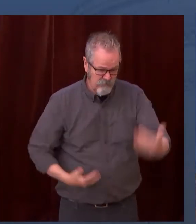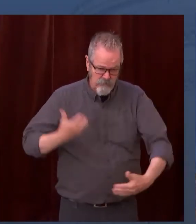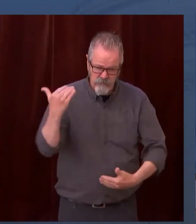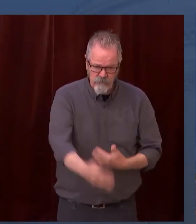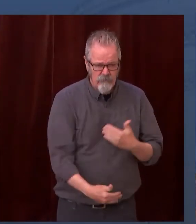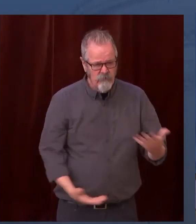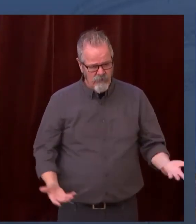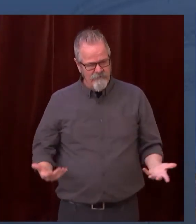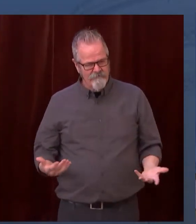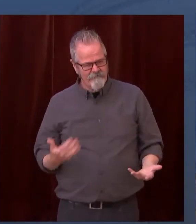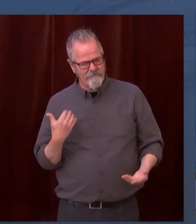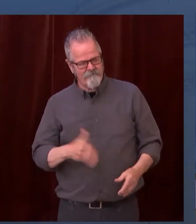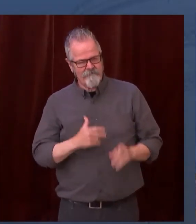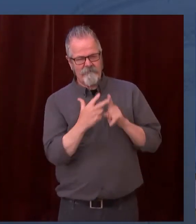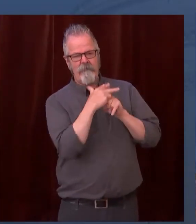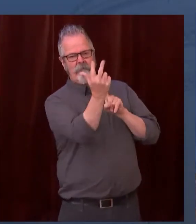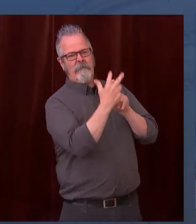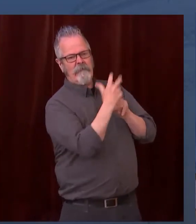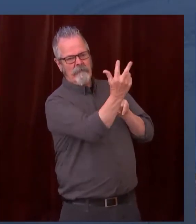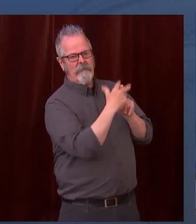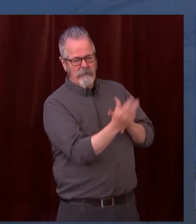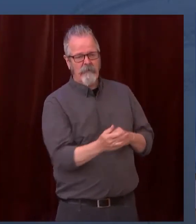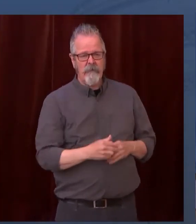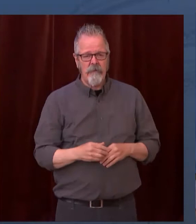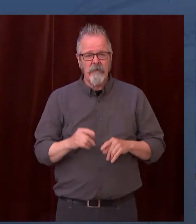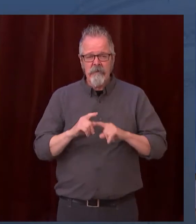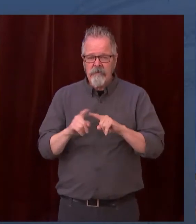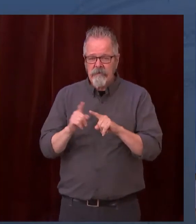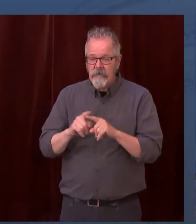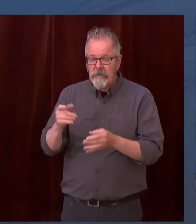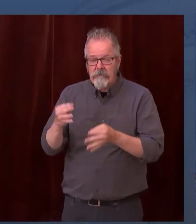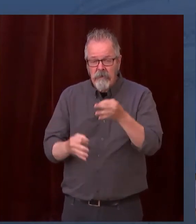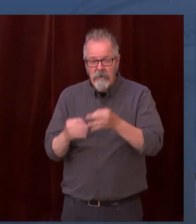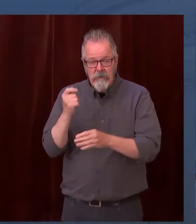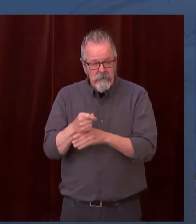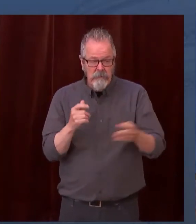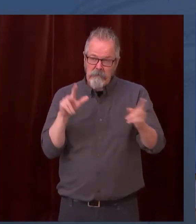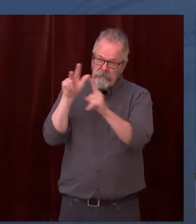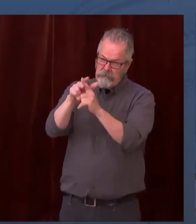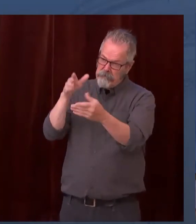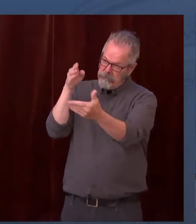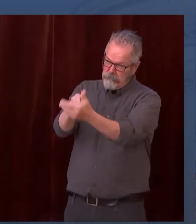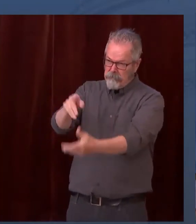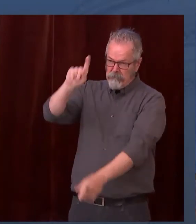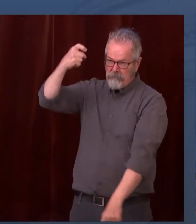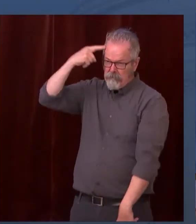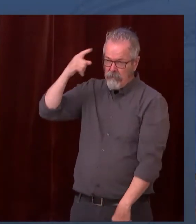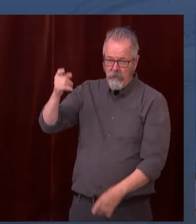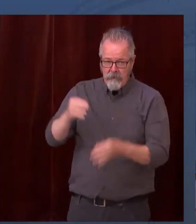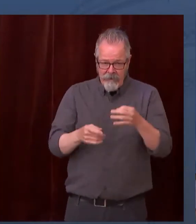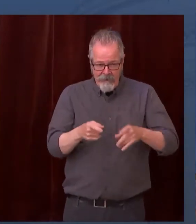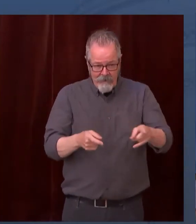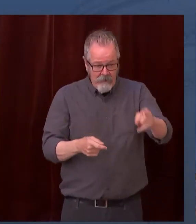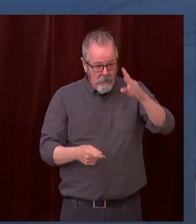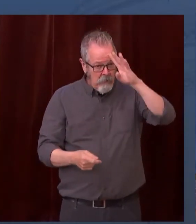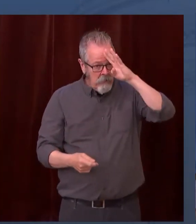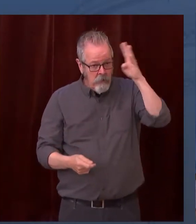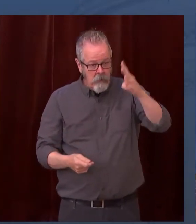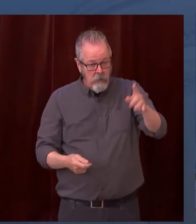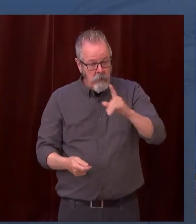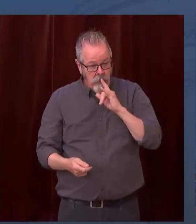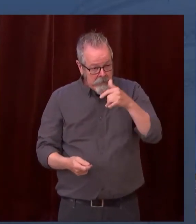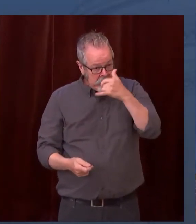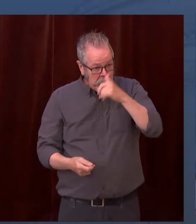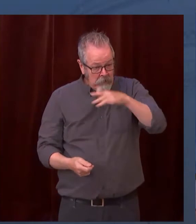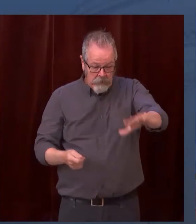unpersuasive, and completely devoid of merit. Now, there's a reason for this. It's because we